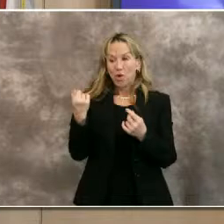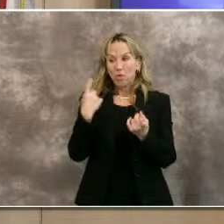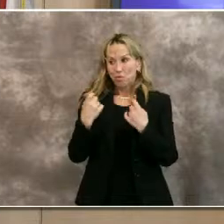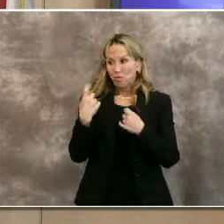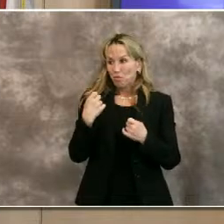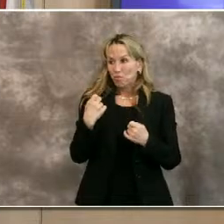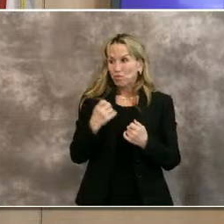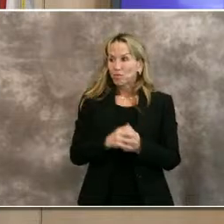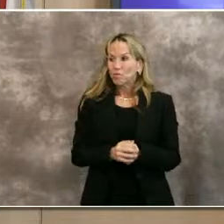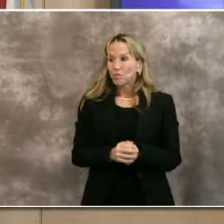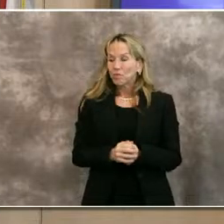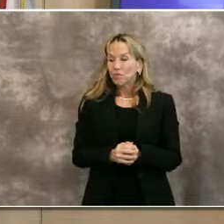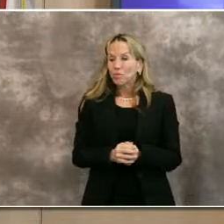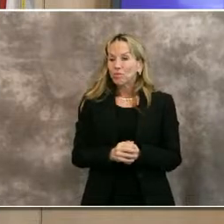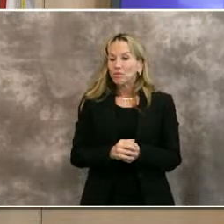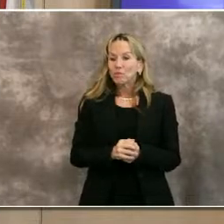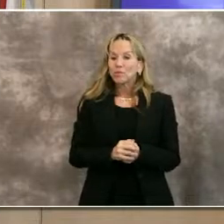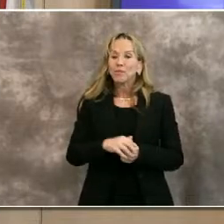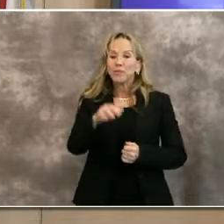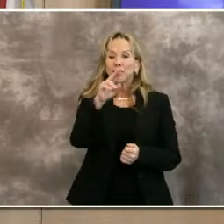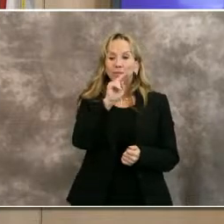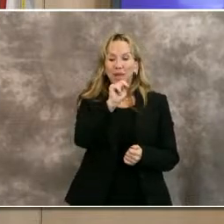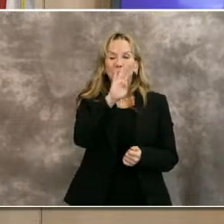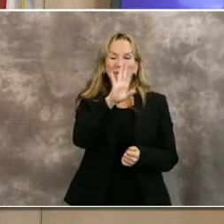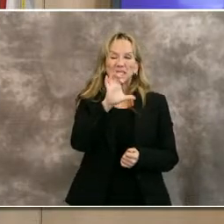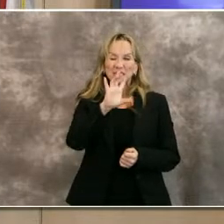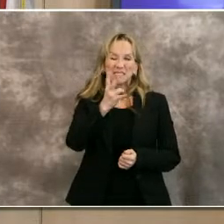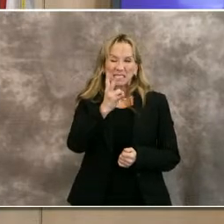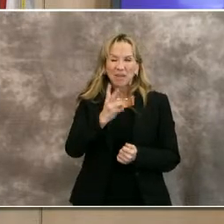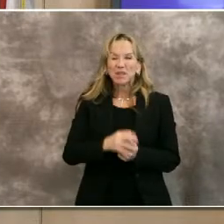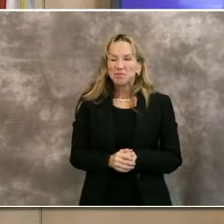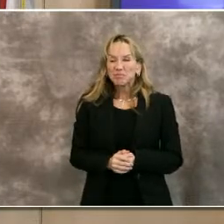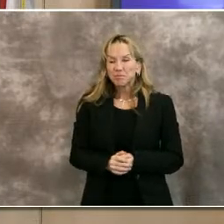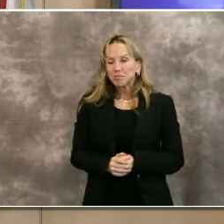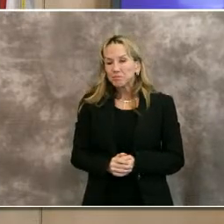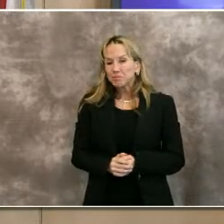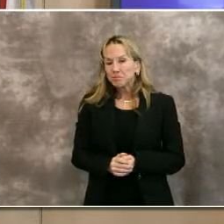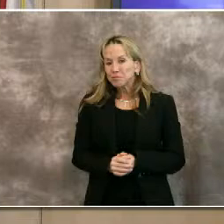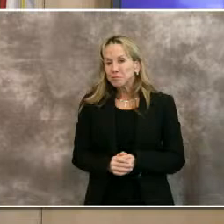Elroy Spatcher with NBC7, please state your question.